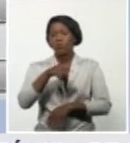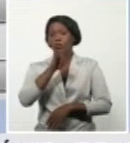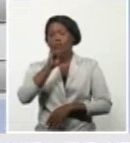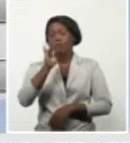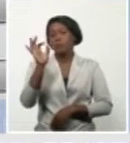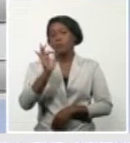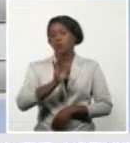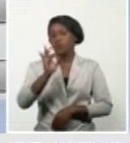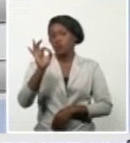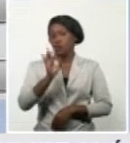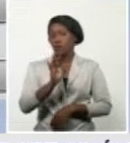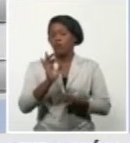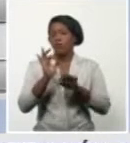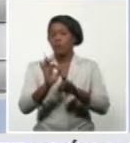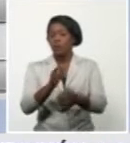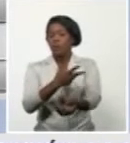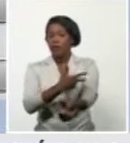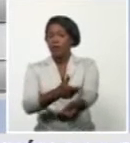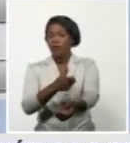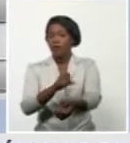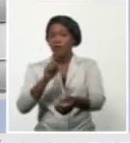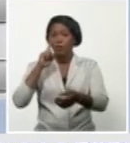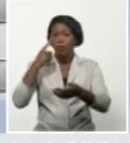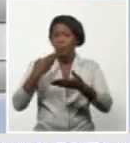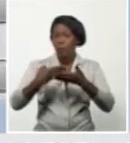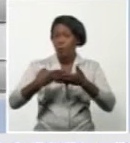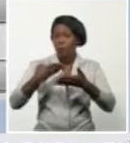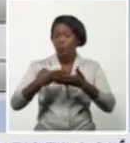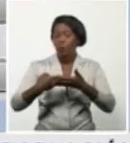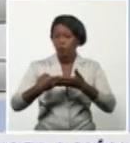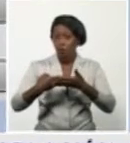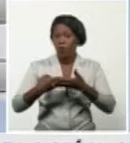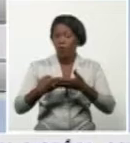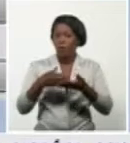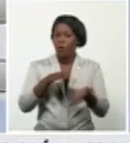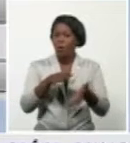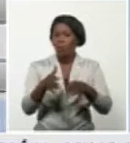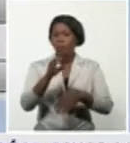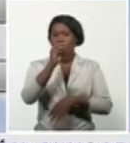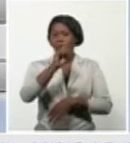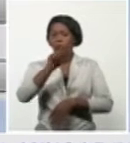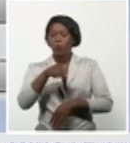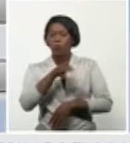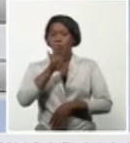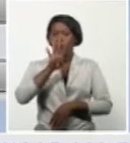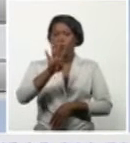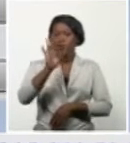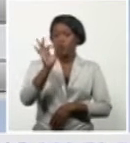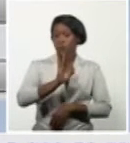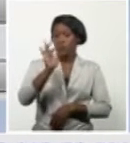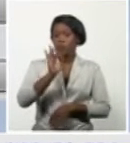COVID-19. This represents 0.4% of the processed